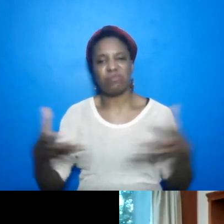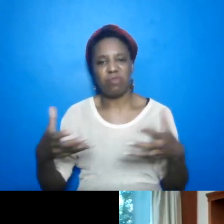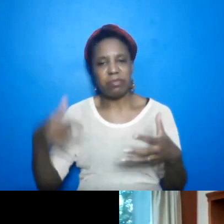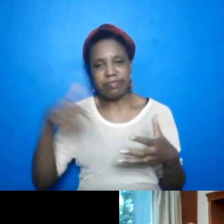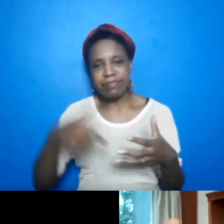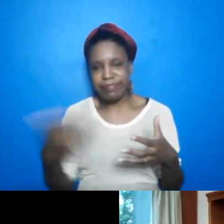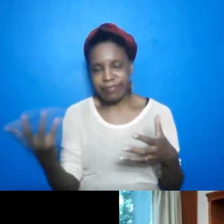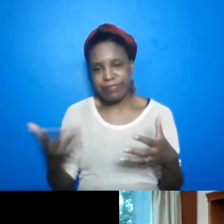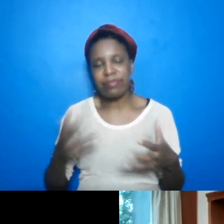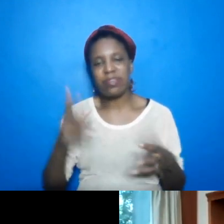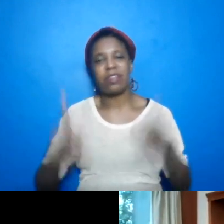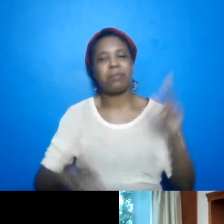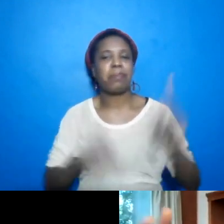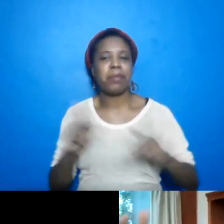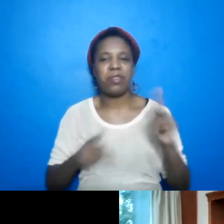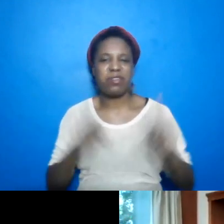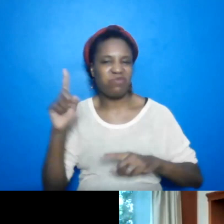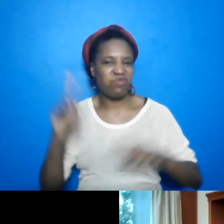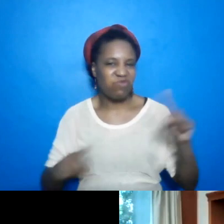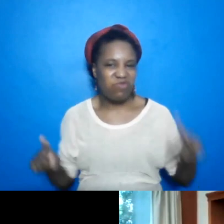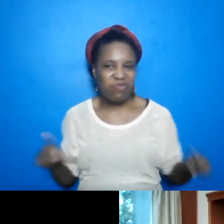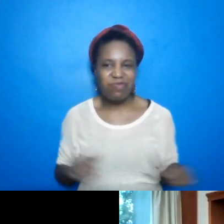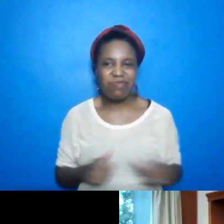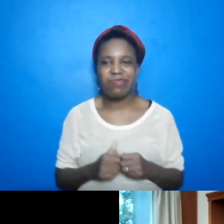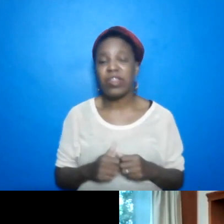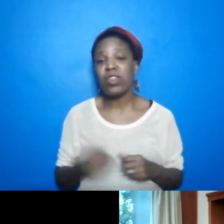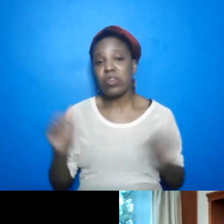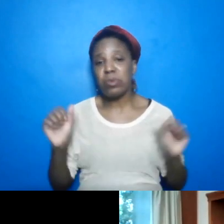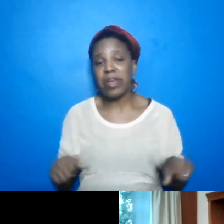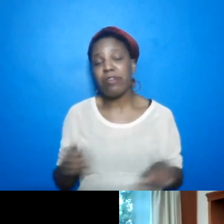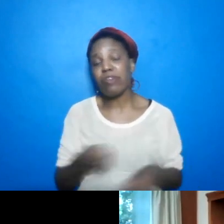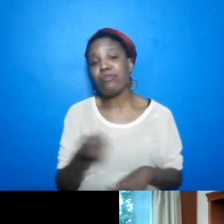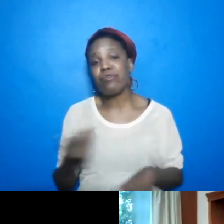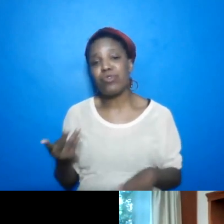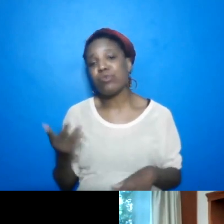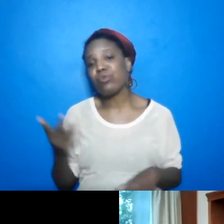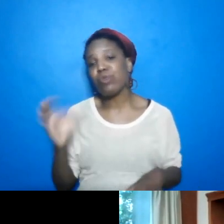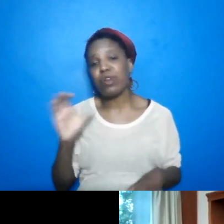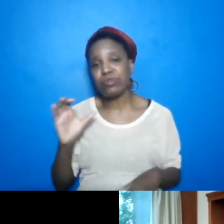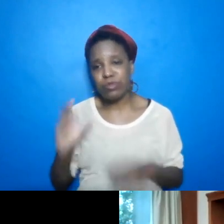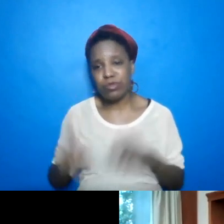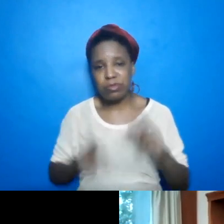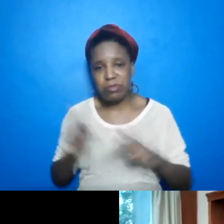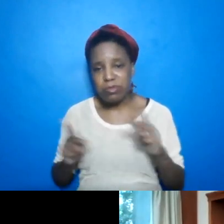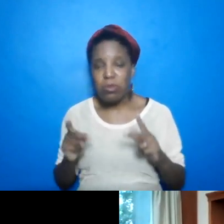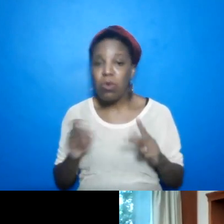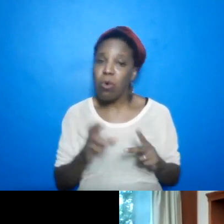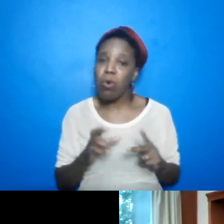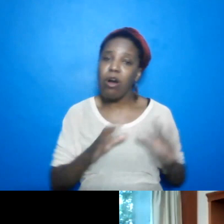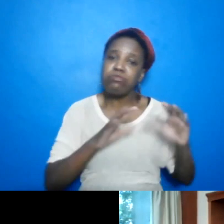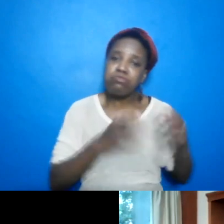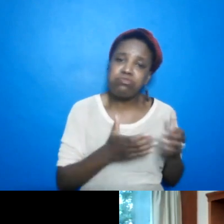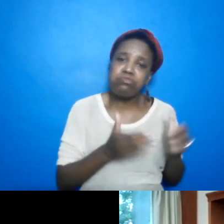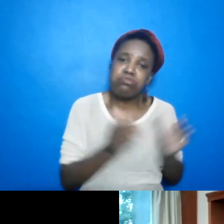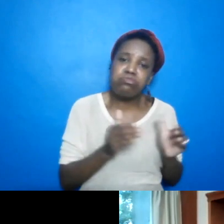have, for different times, you can have a few hundred folks. For other times, you want to have a core group of folks that are representing a variety of